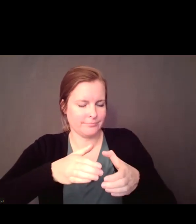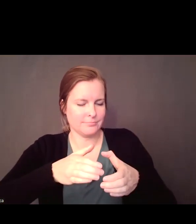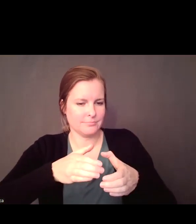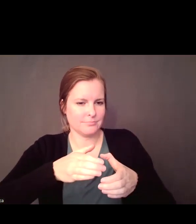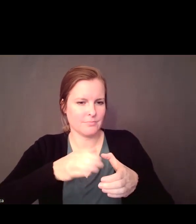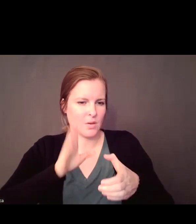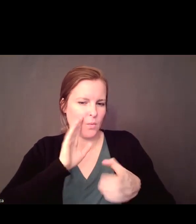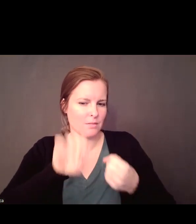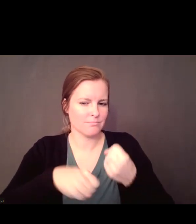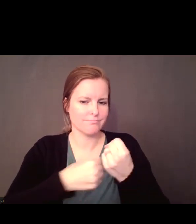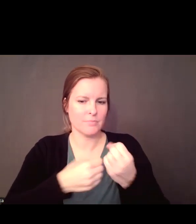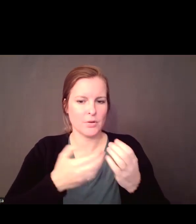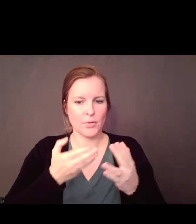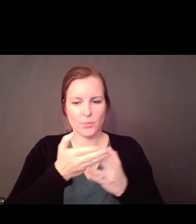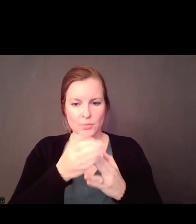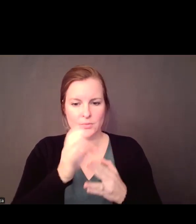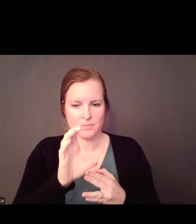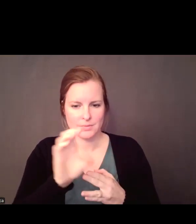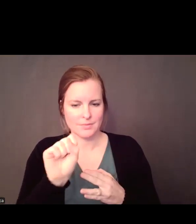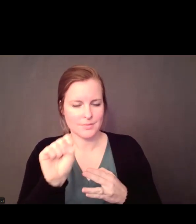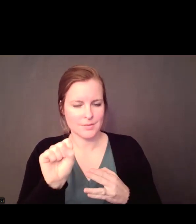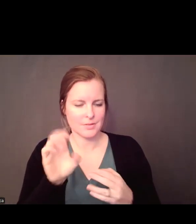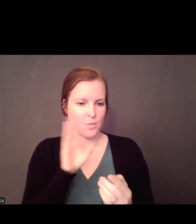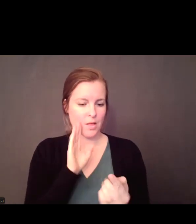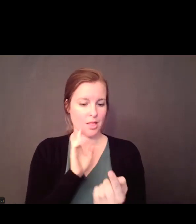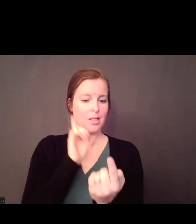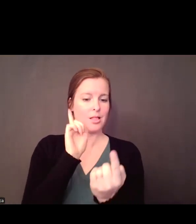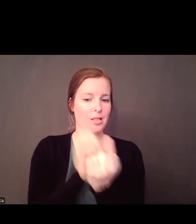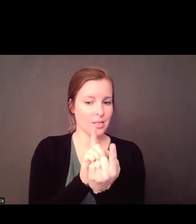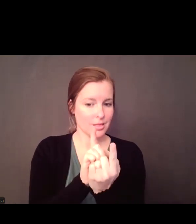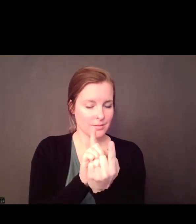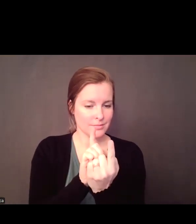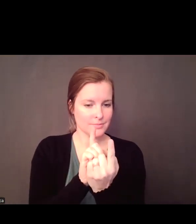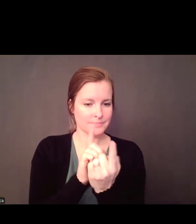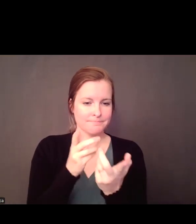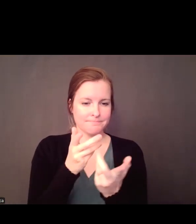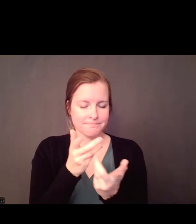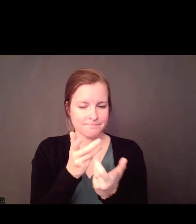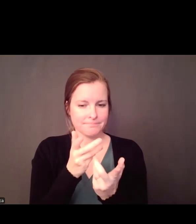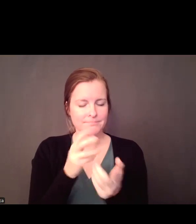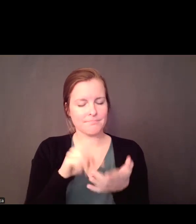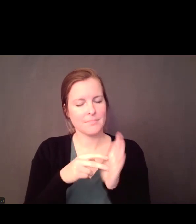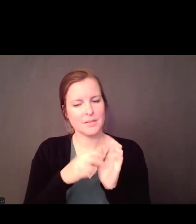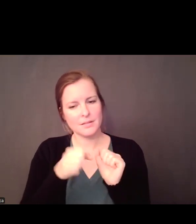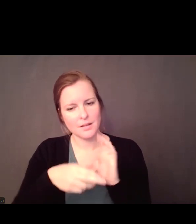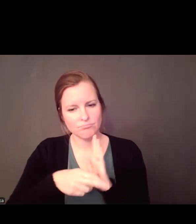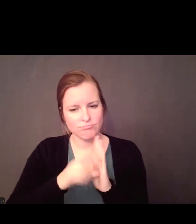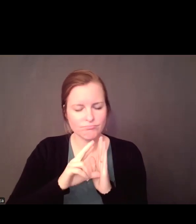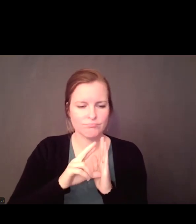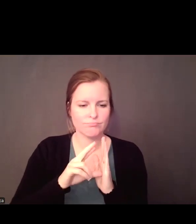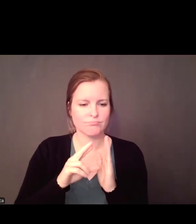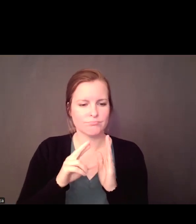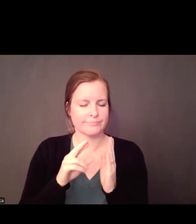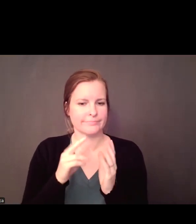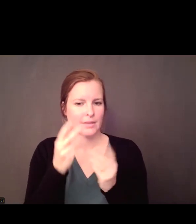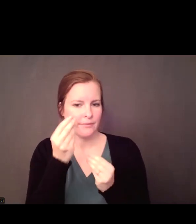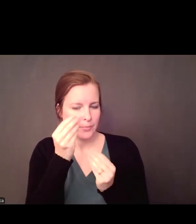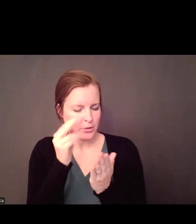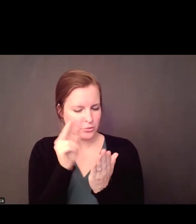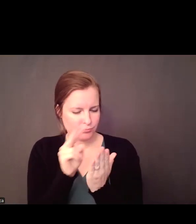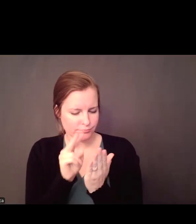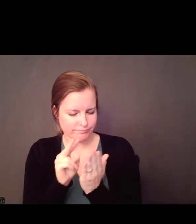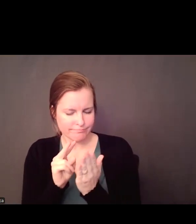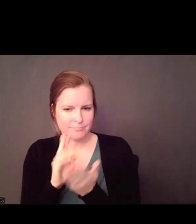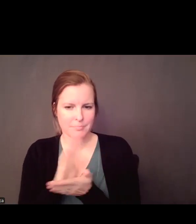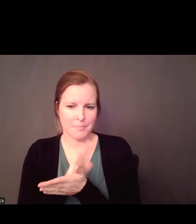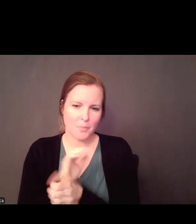CSS. That's going to be used so that ESOs can review any relevant documentation and information and paperwork